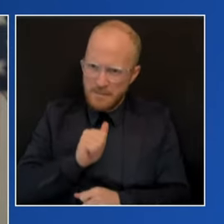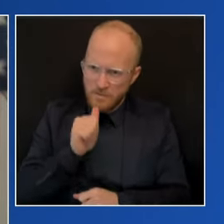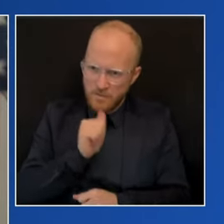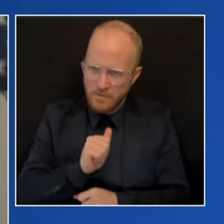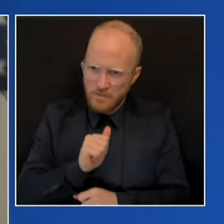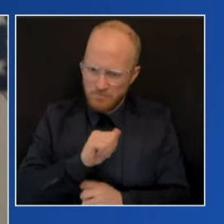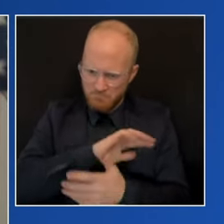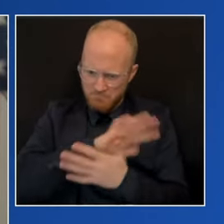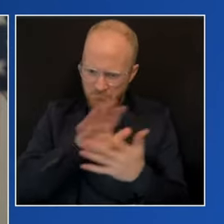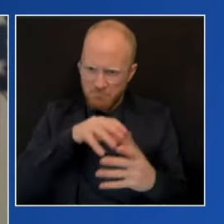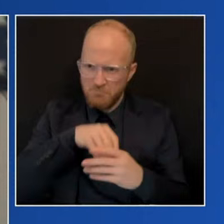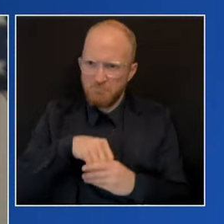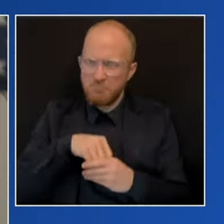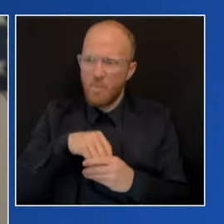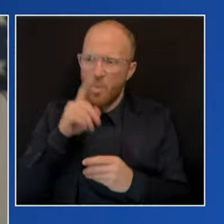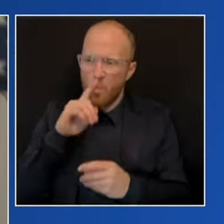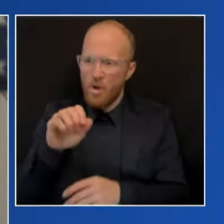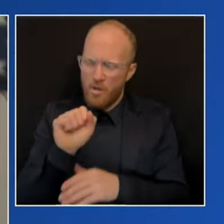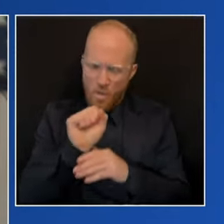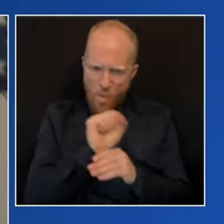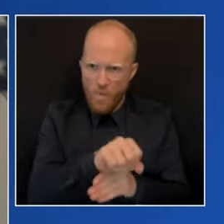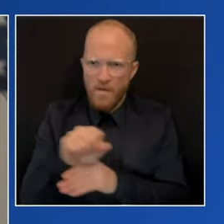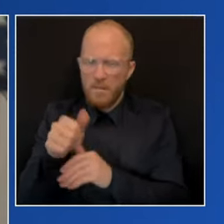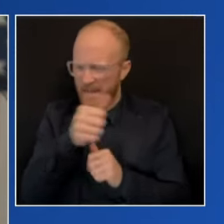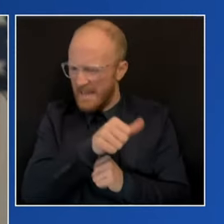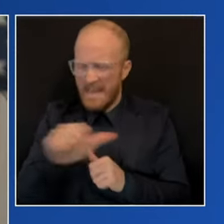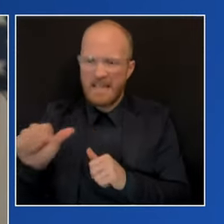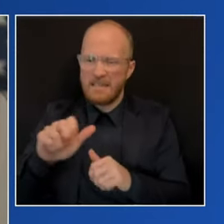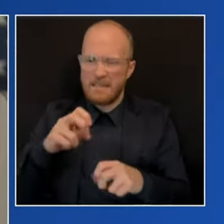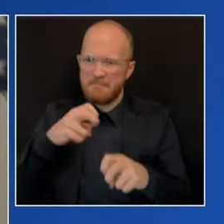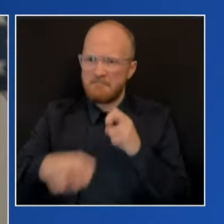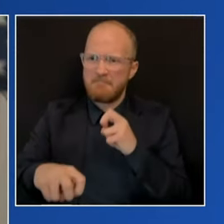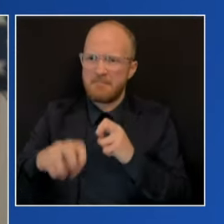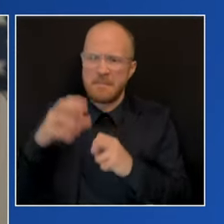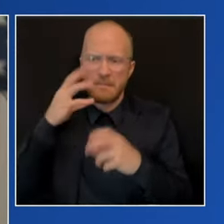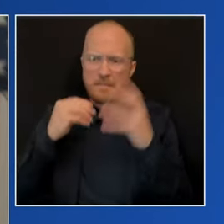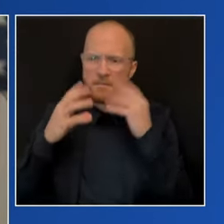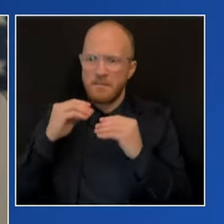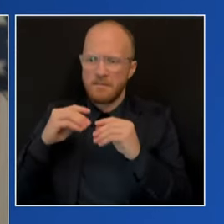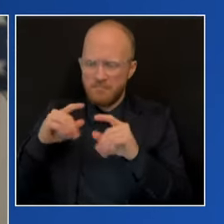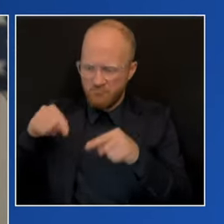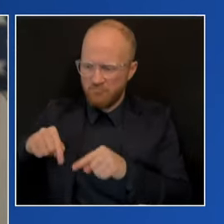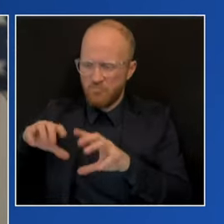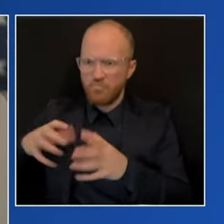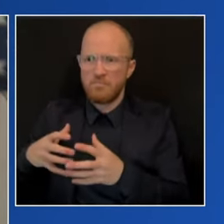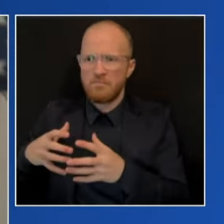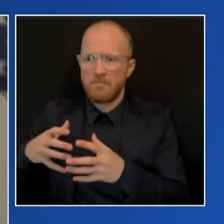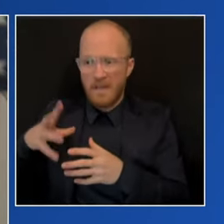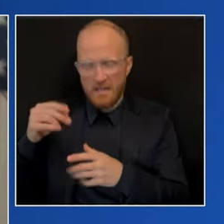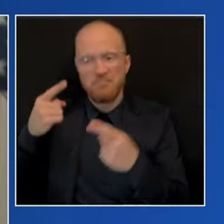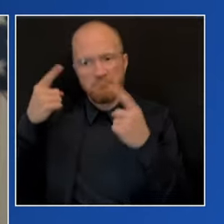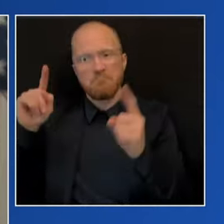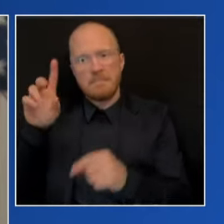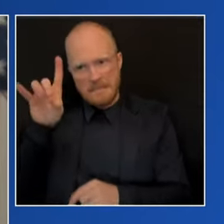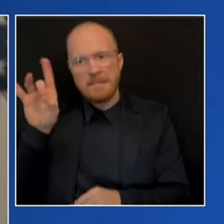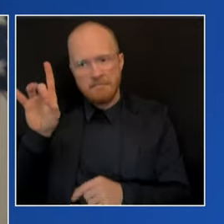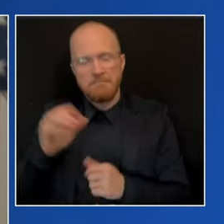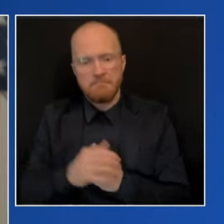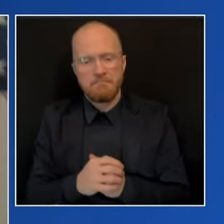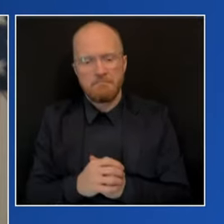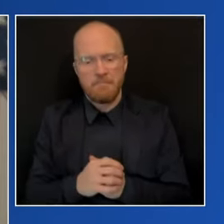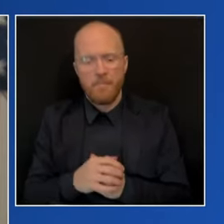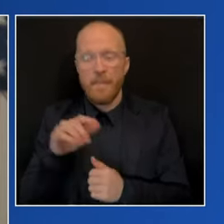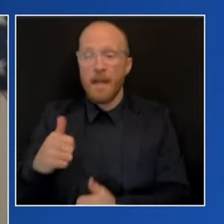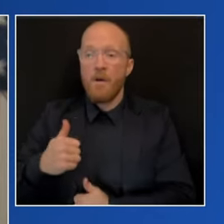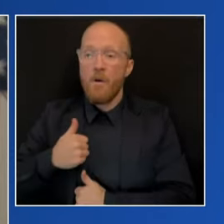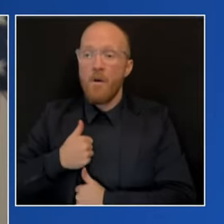they would overcome every difficulty," the troops he was leading. And they did. They did. This army that